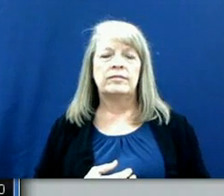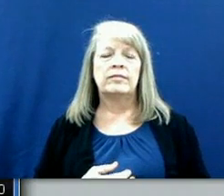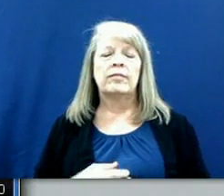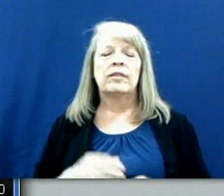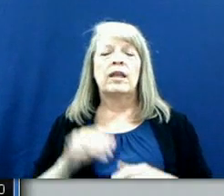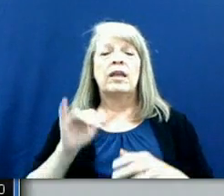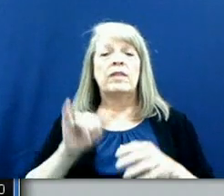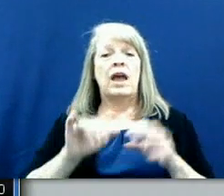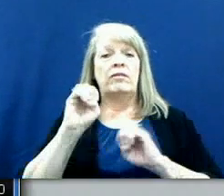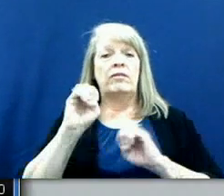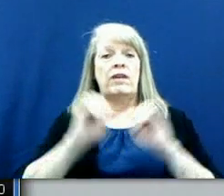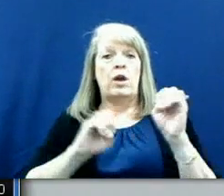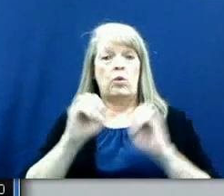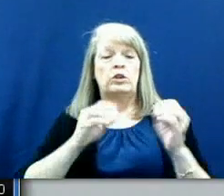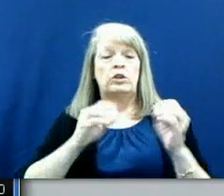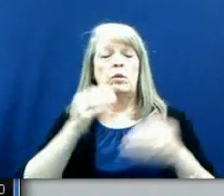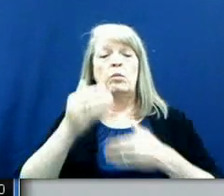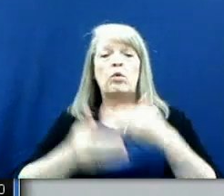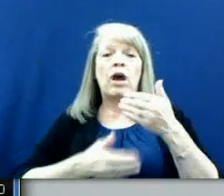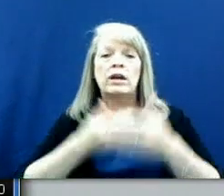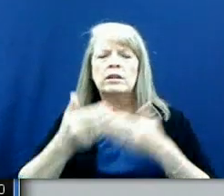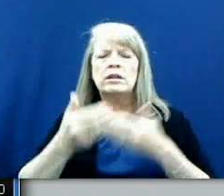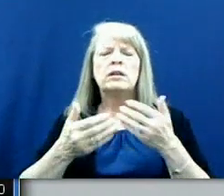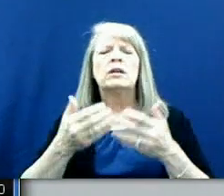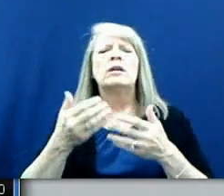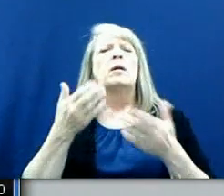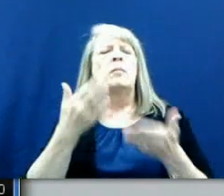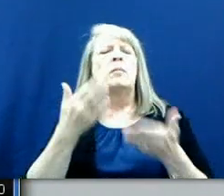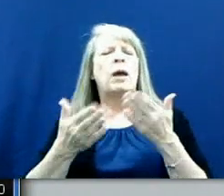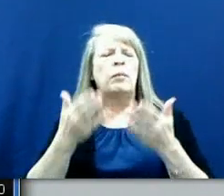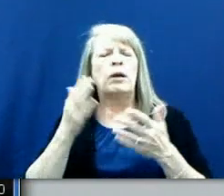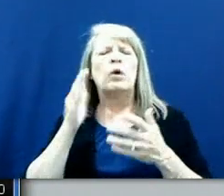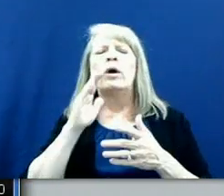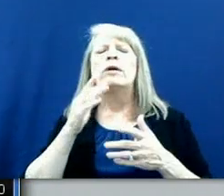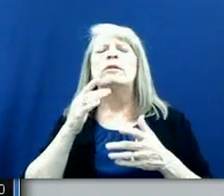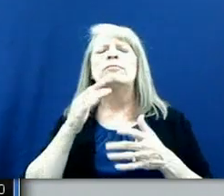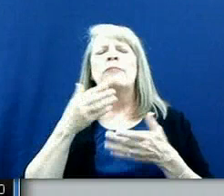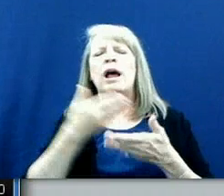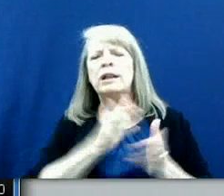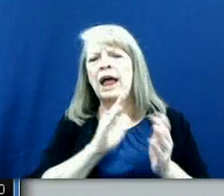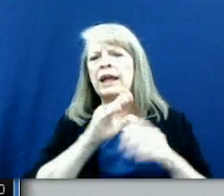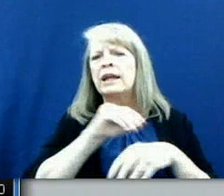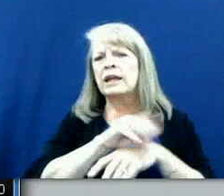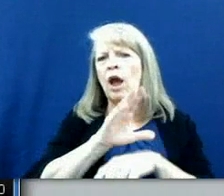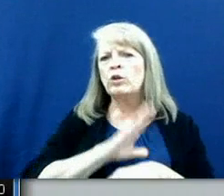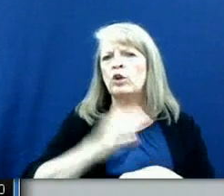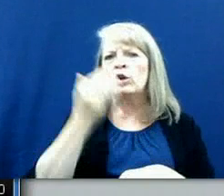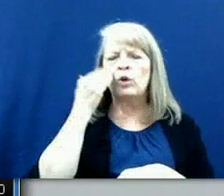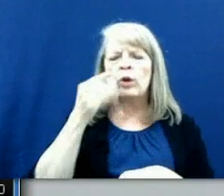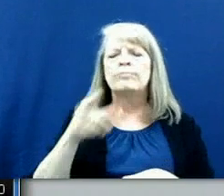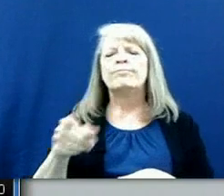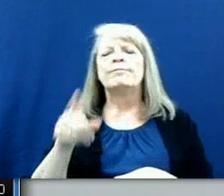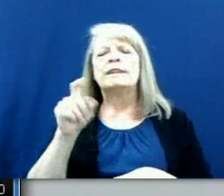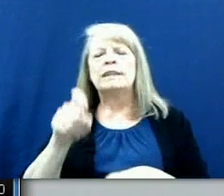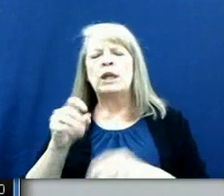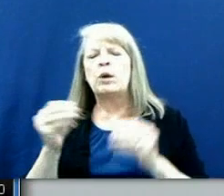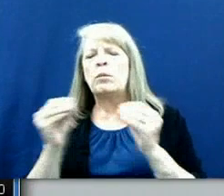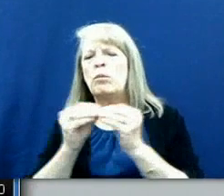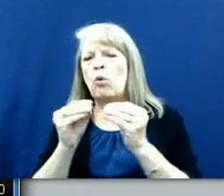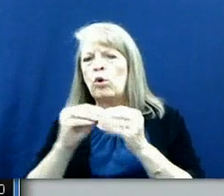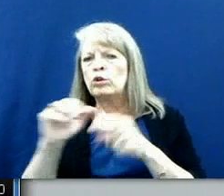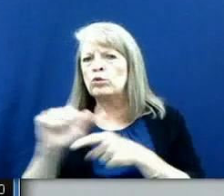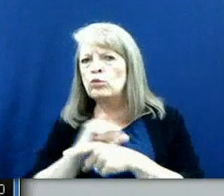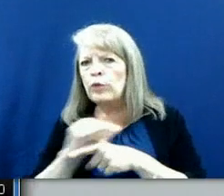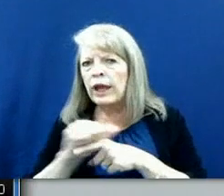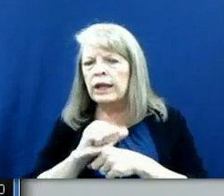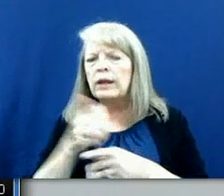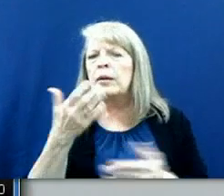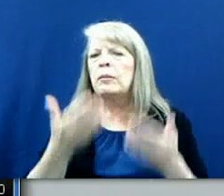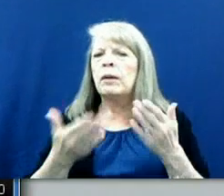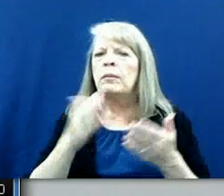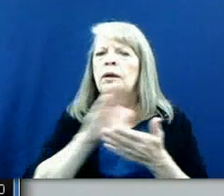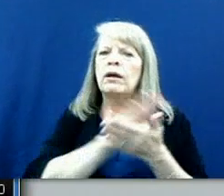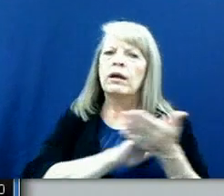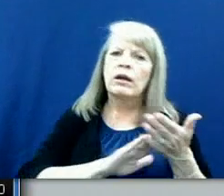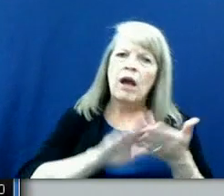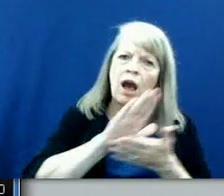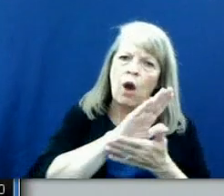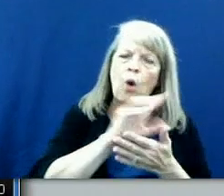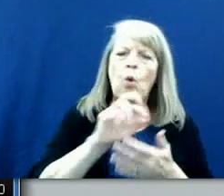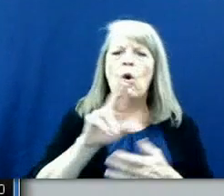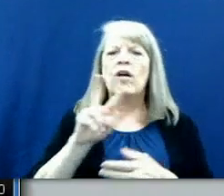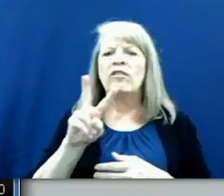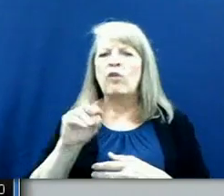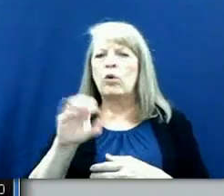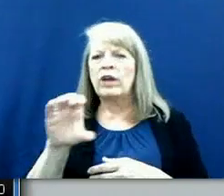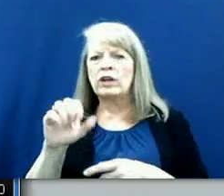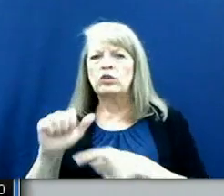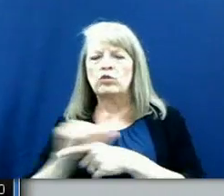The evaluation process might reveal that a client needs additional training, such as college or vocational training. Each